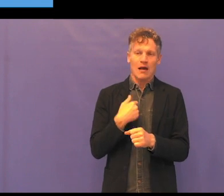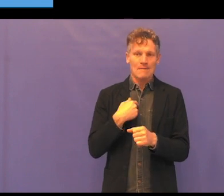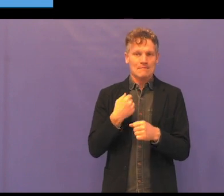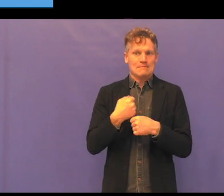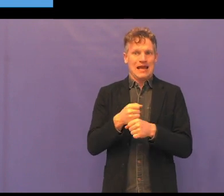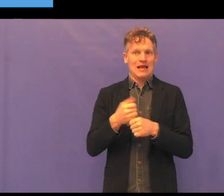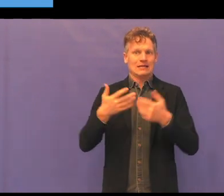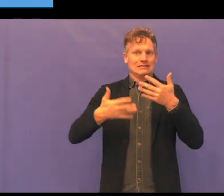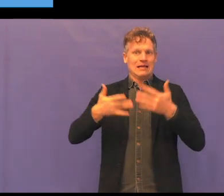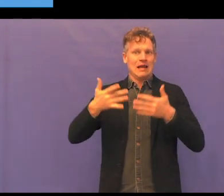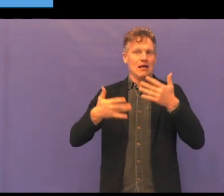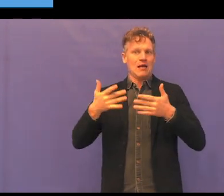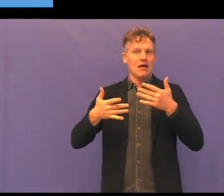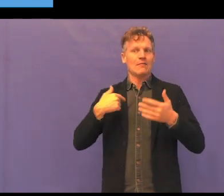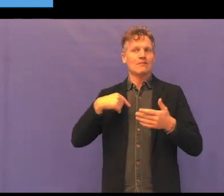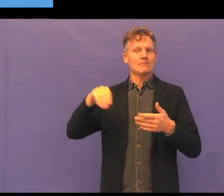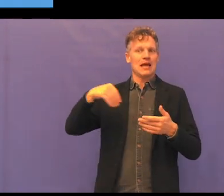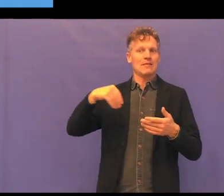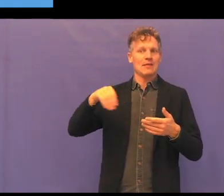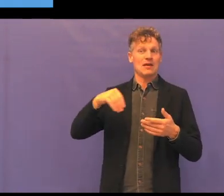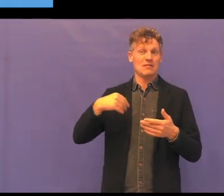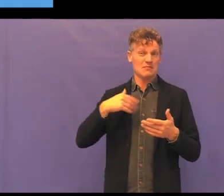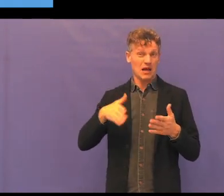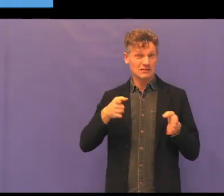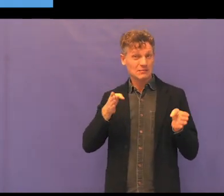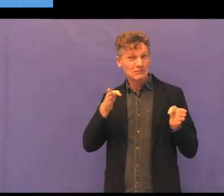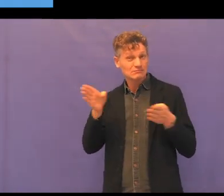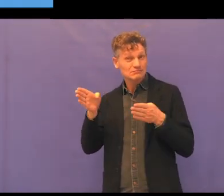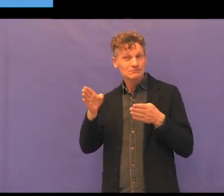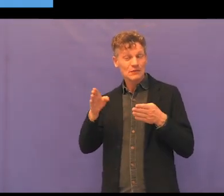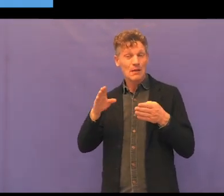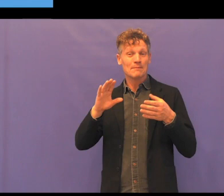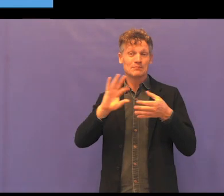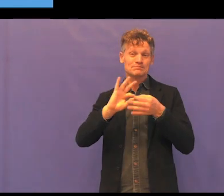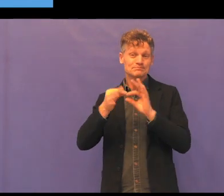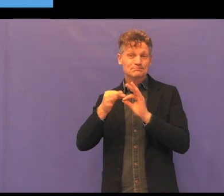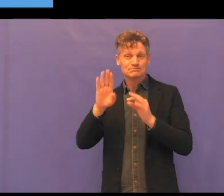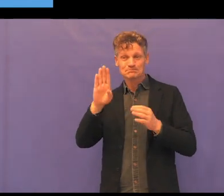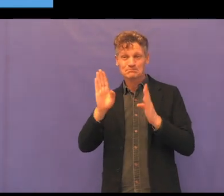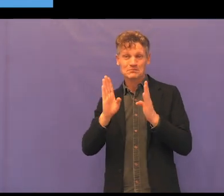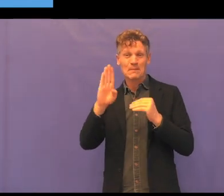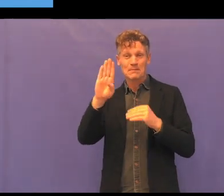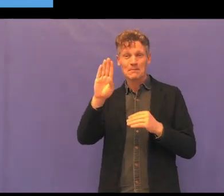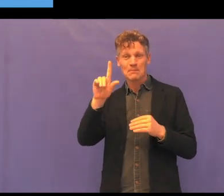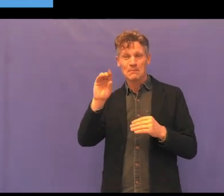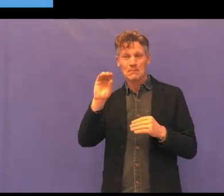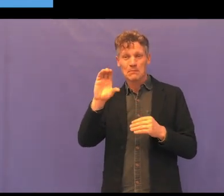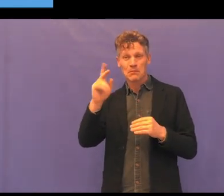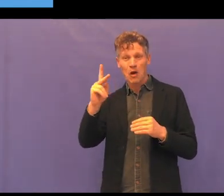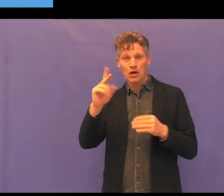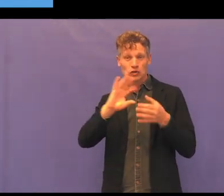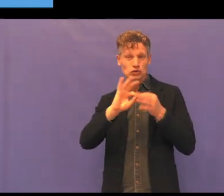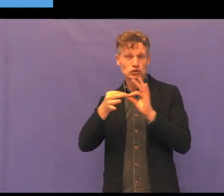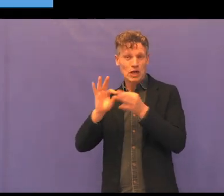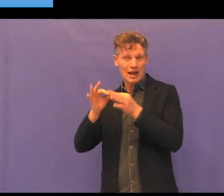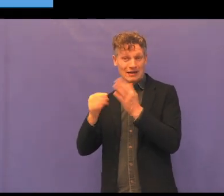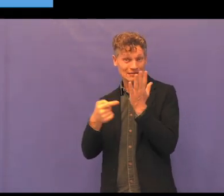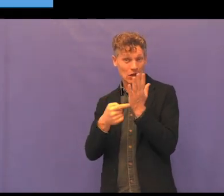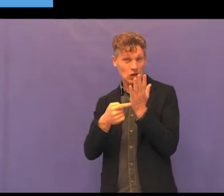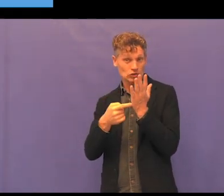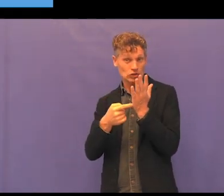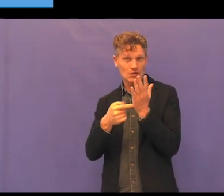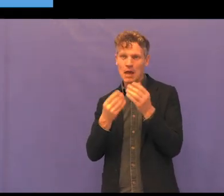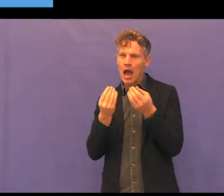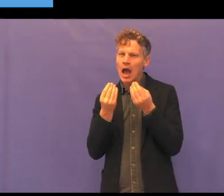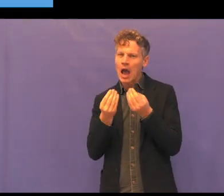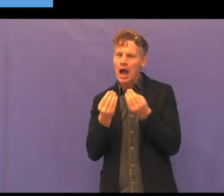to track translational inputs into various forms of machine translation output?